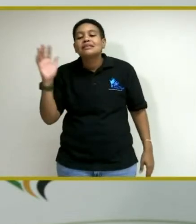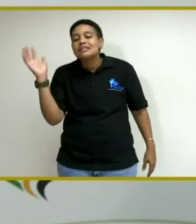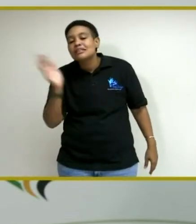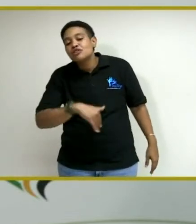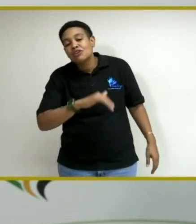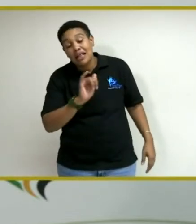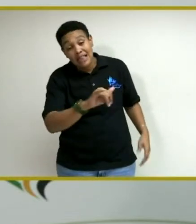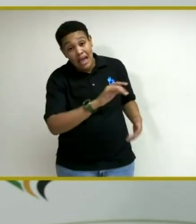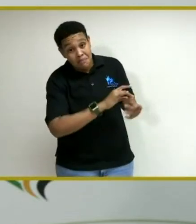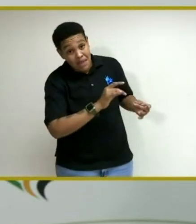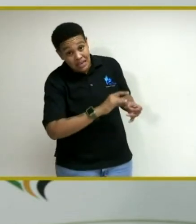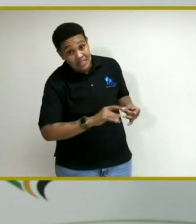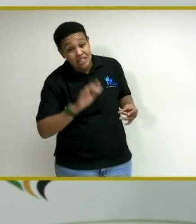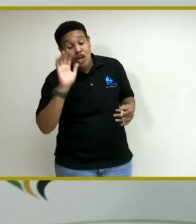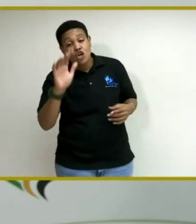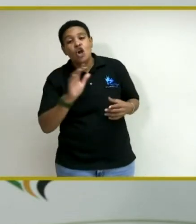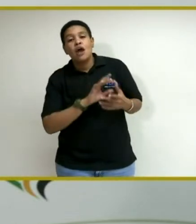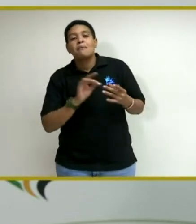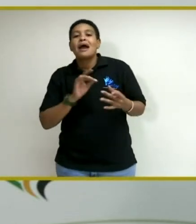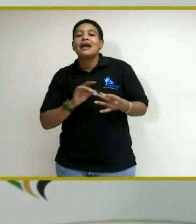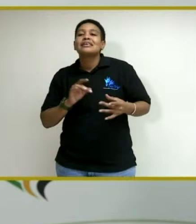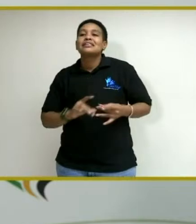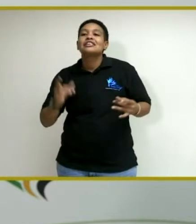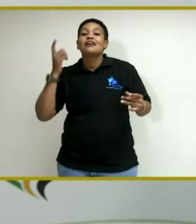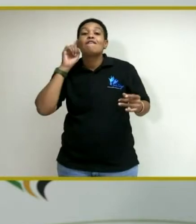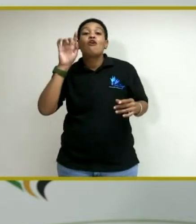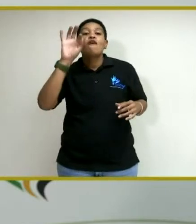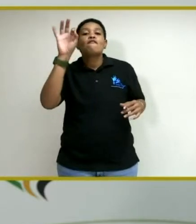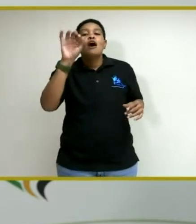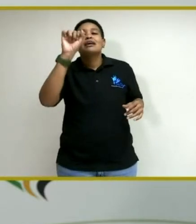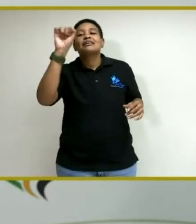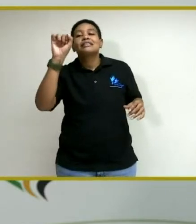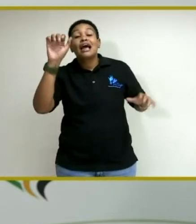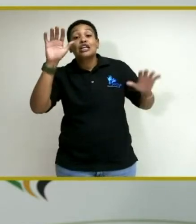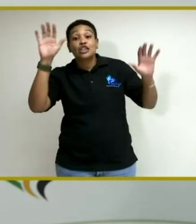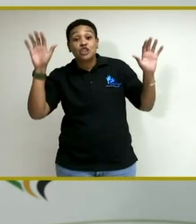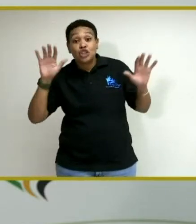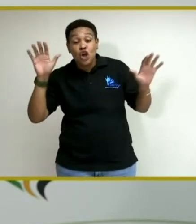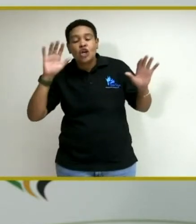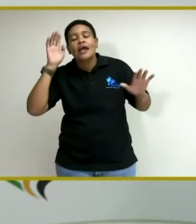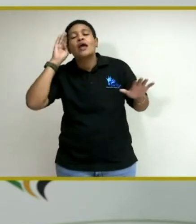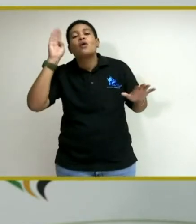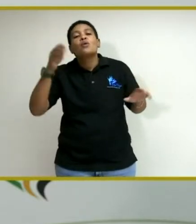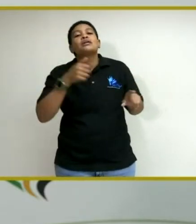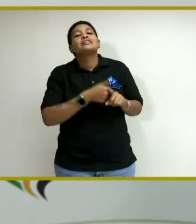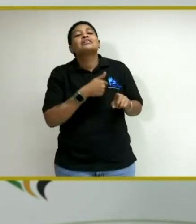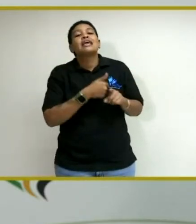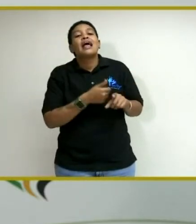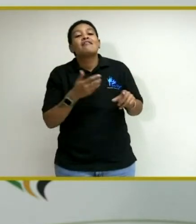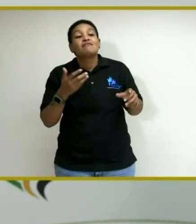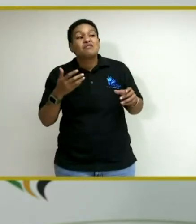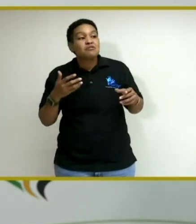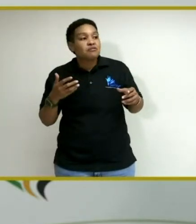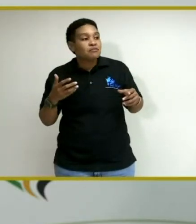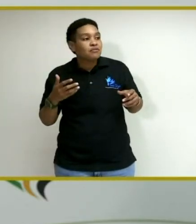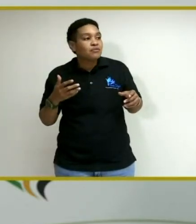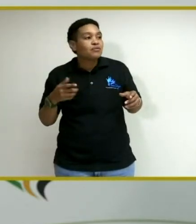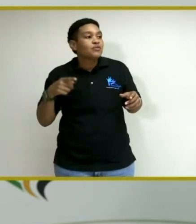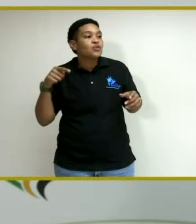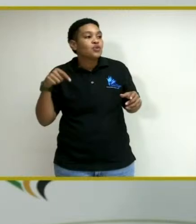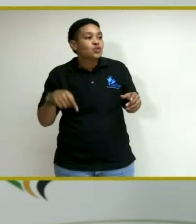that message, and your message for Friday, Saturday, Sunday will be out today,